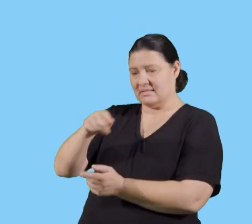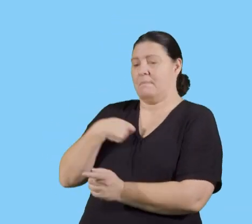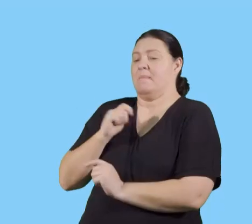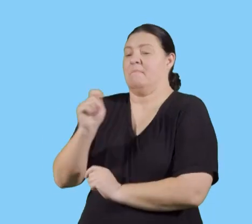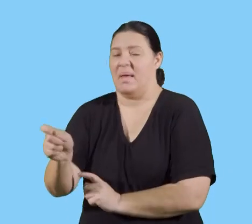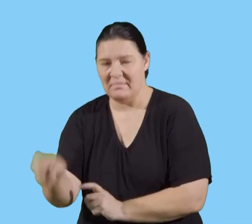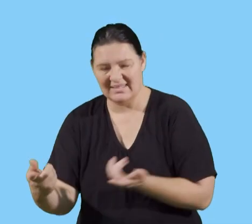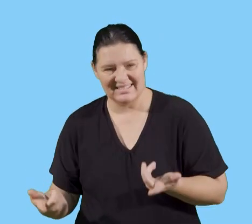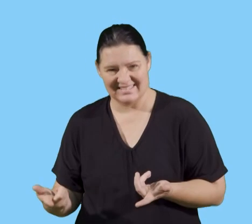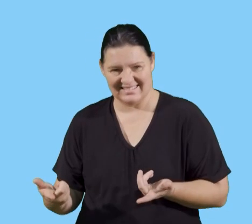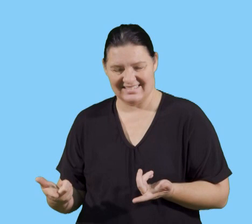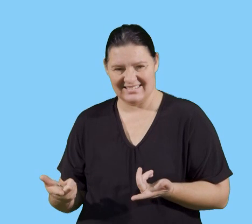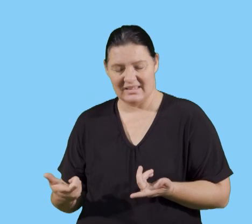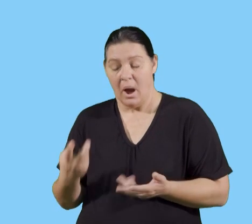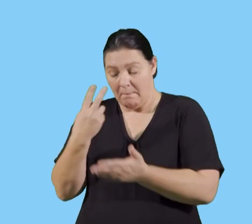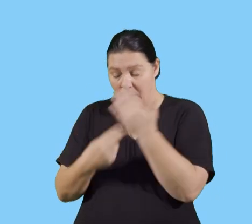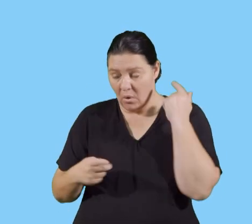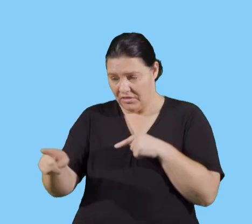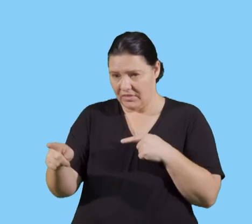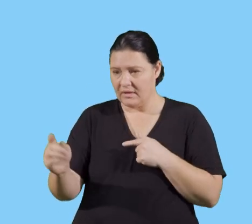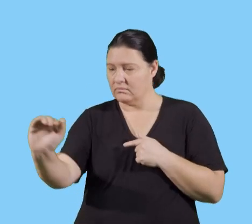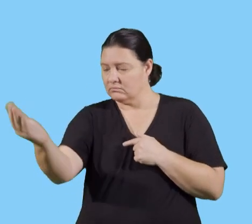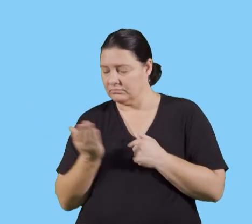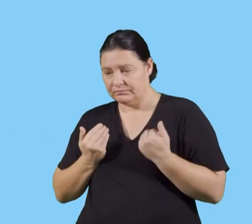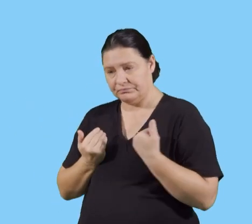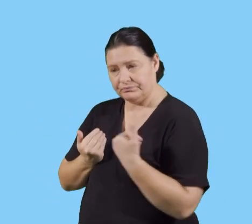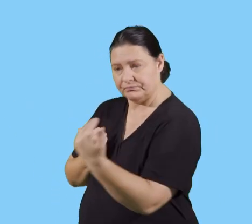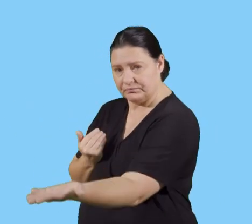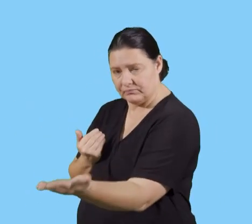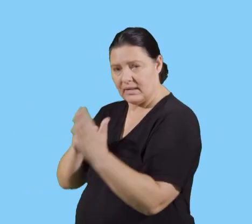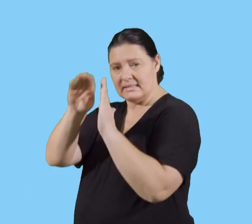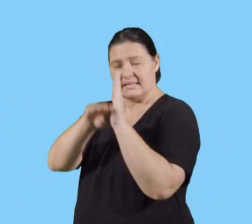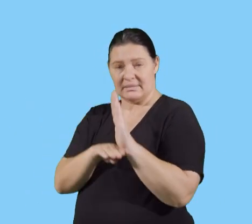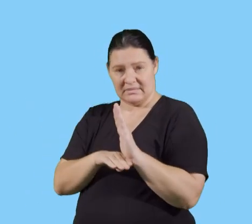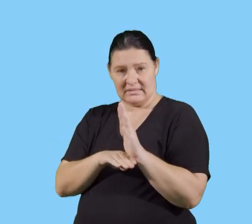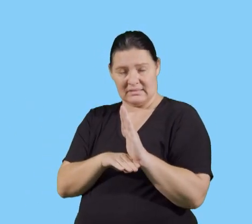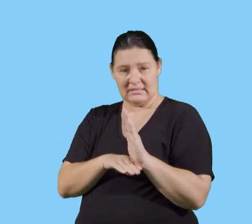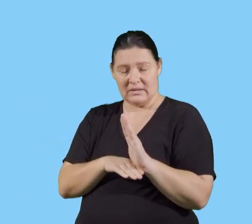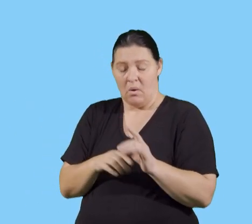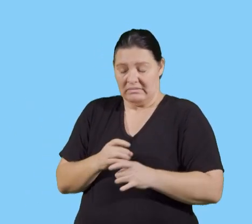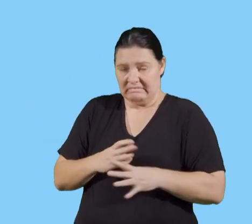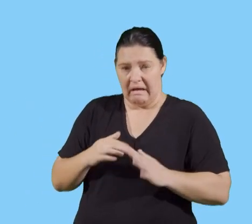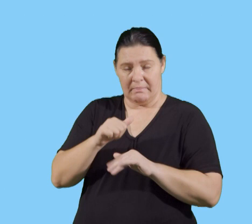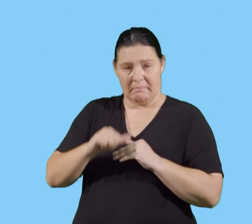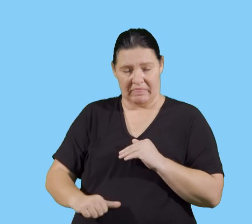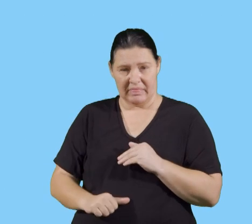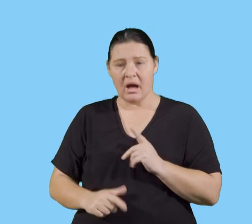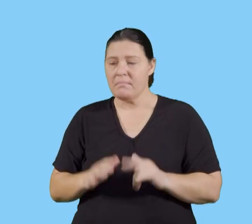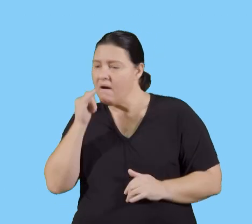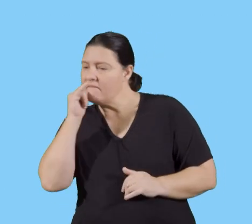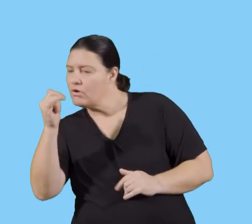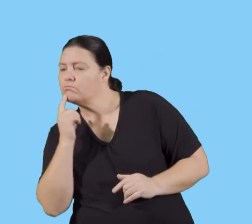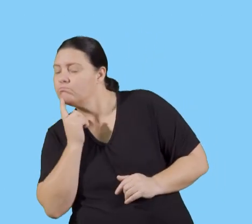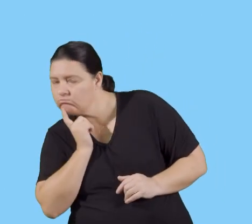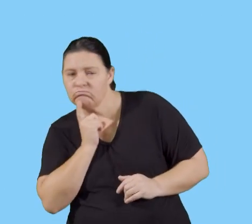accounting. Once both parties have received their monthly statements at the end of the month or at the beginning of the next month, they can phone each other and